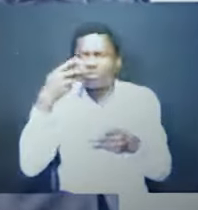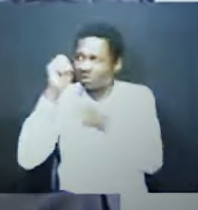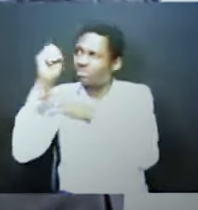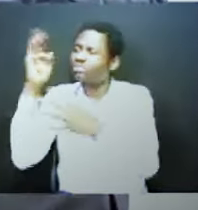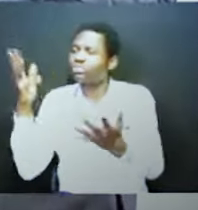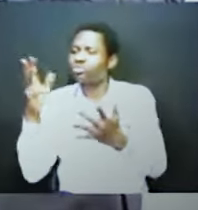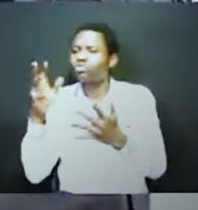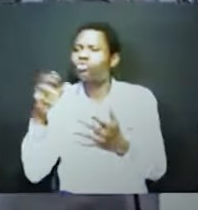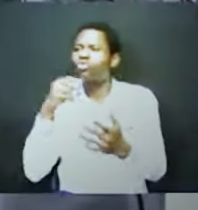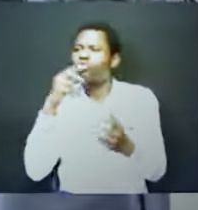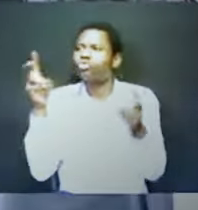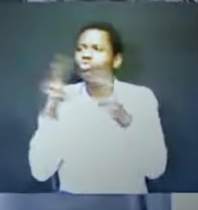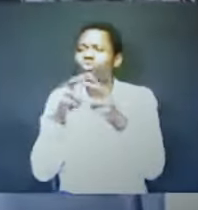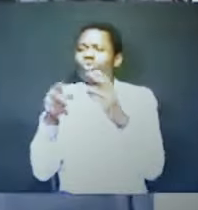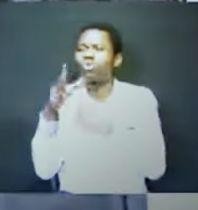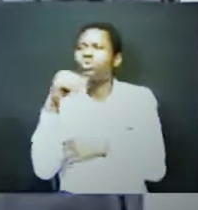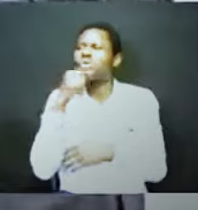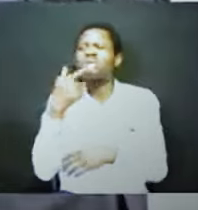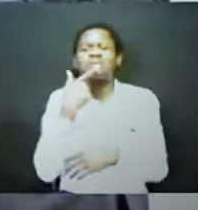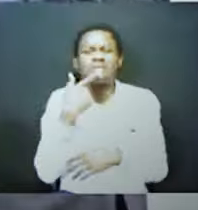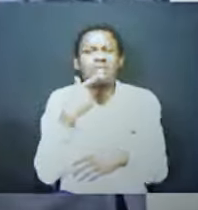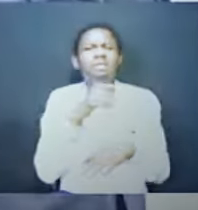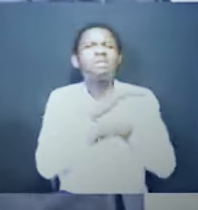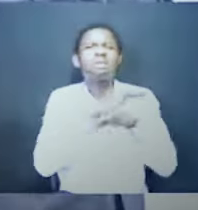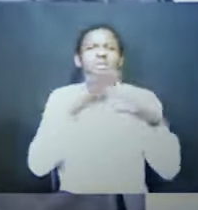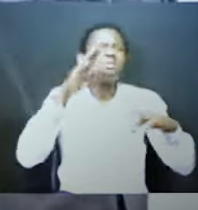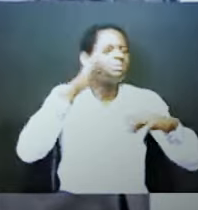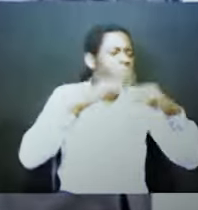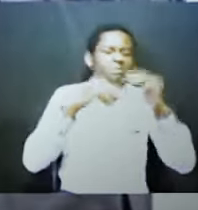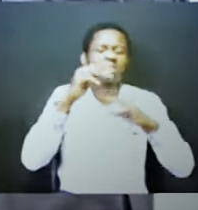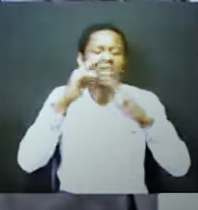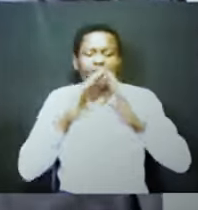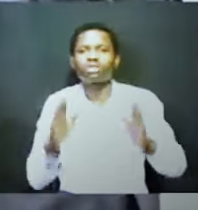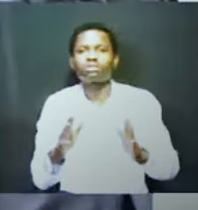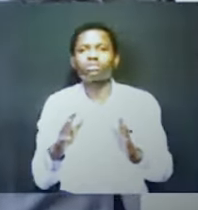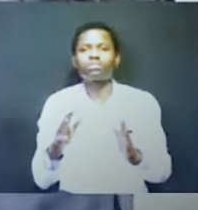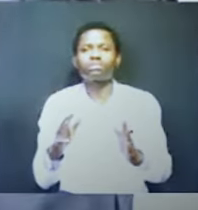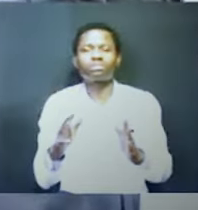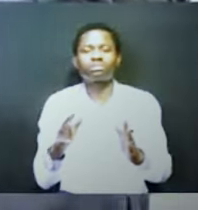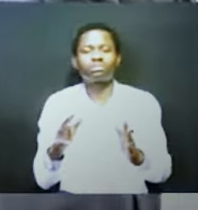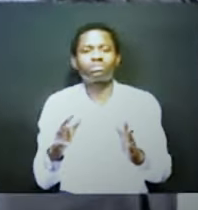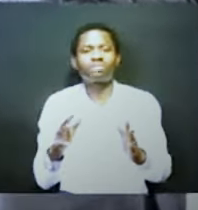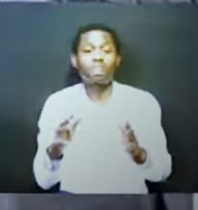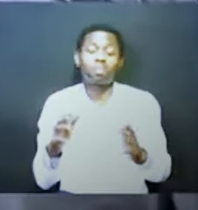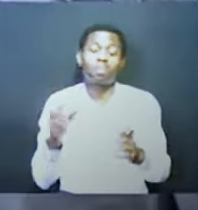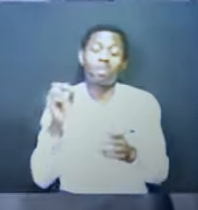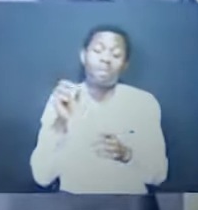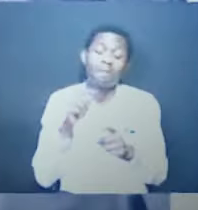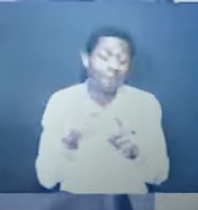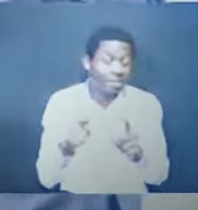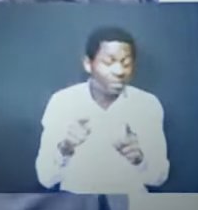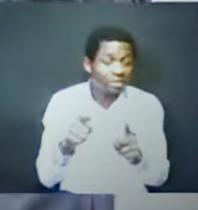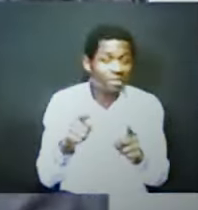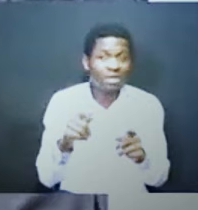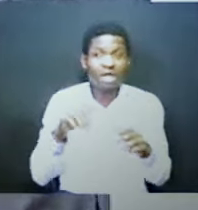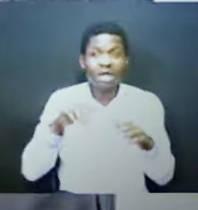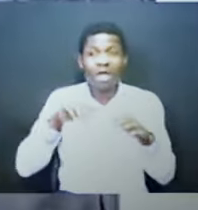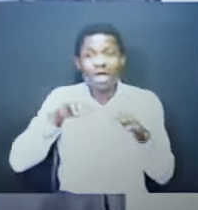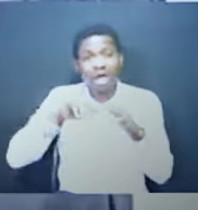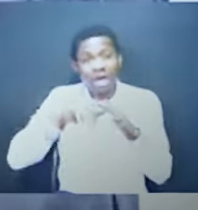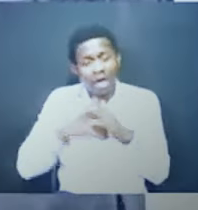saying that don't houses or building houses is evil. But you see how they were obedient to